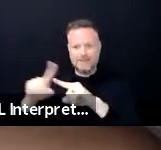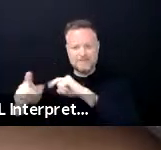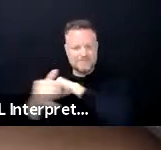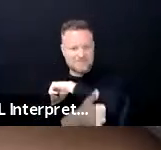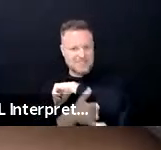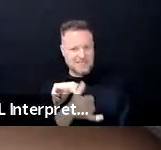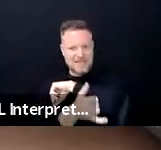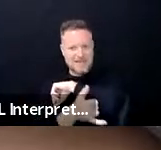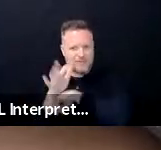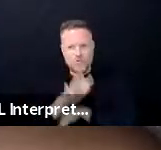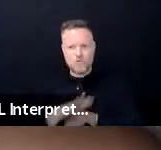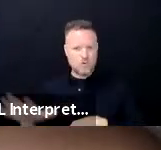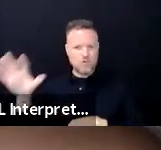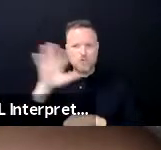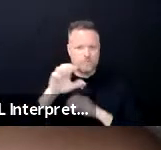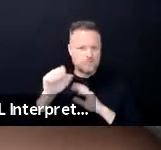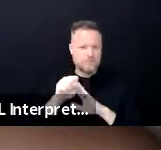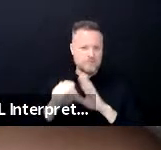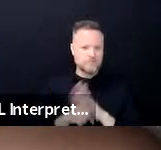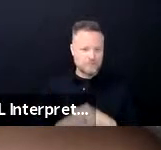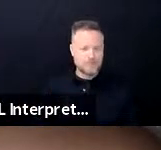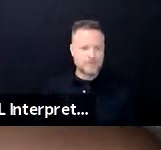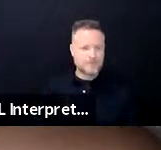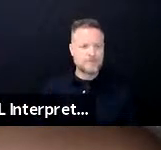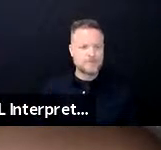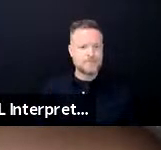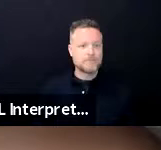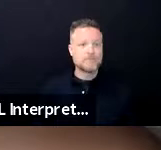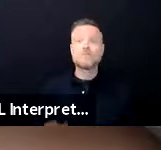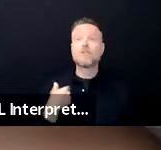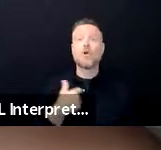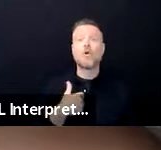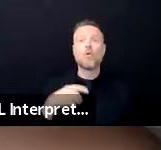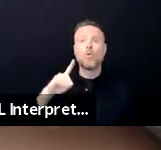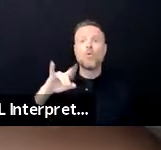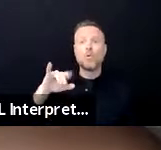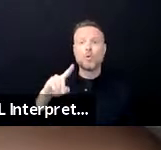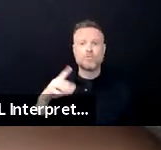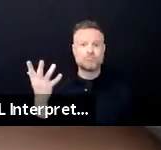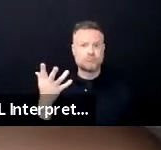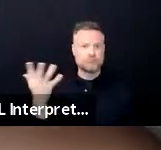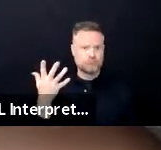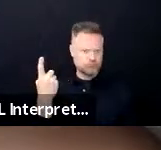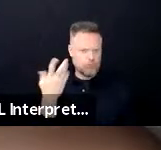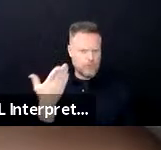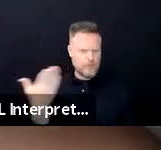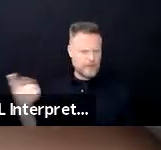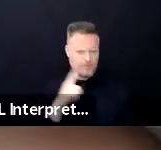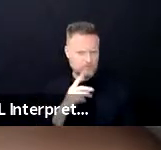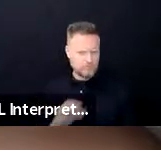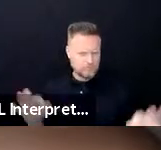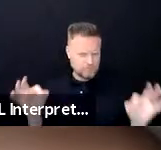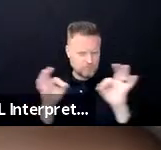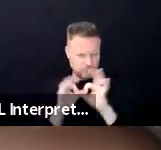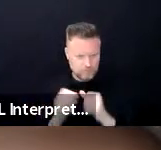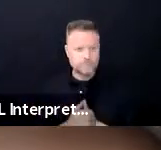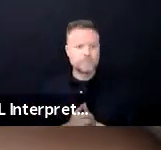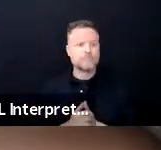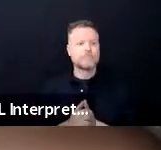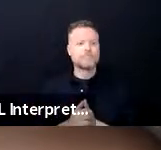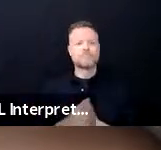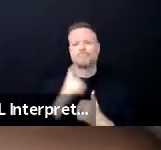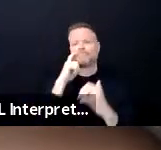state. One of the things that we did that was key, as you look on the board here, is we identified